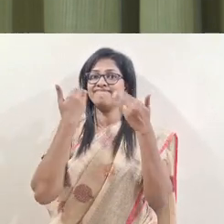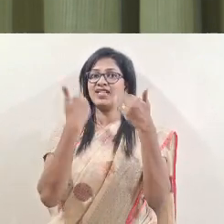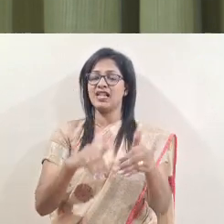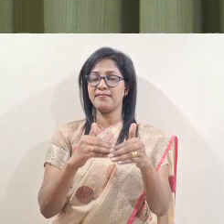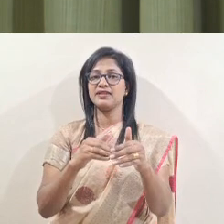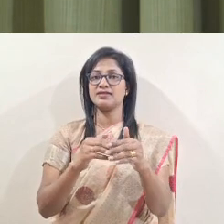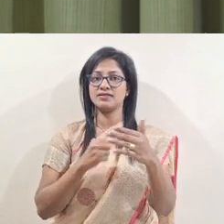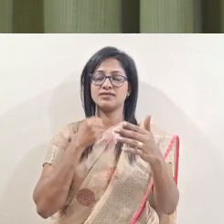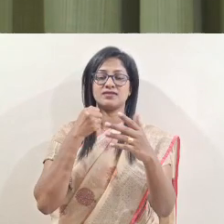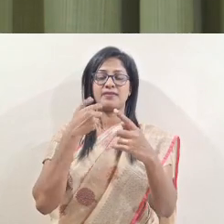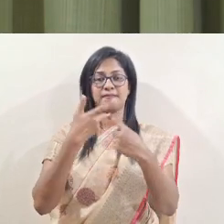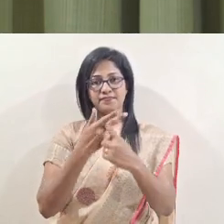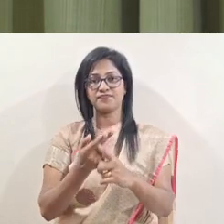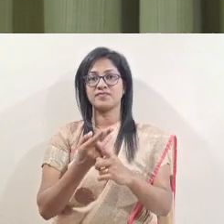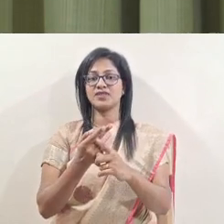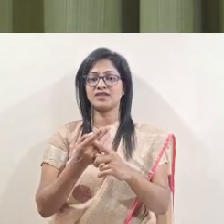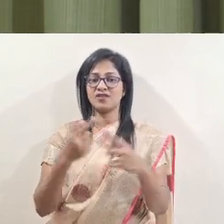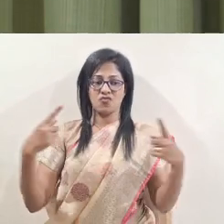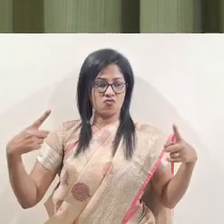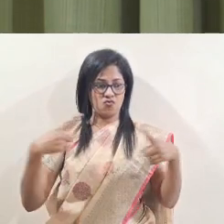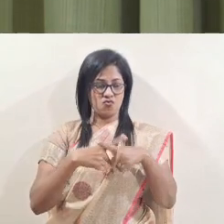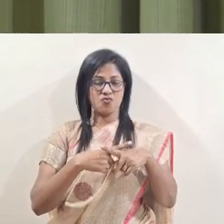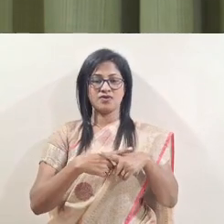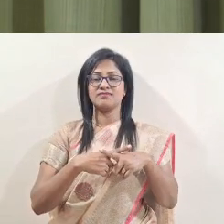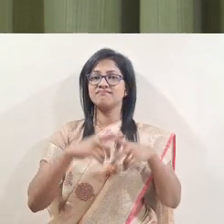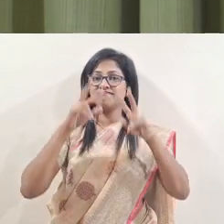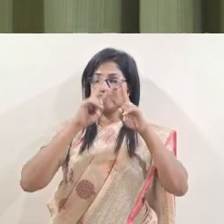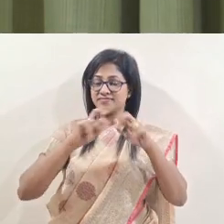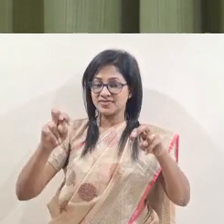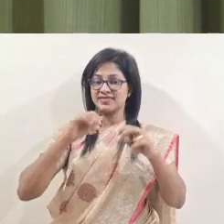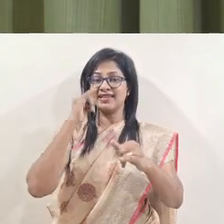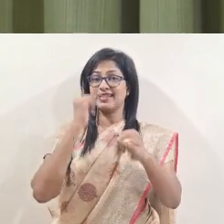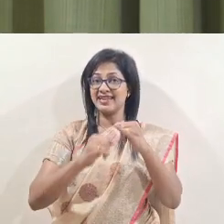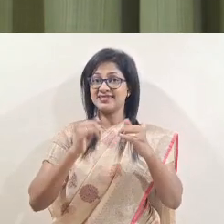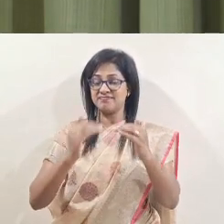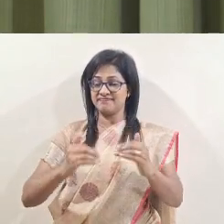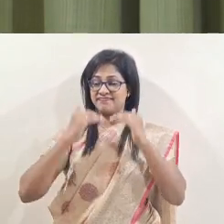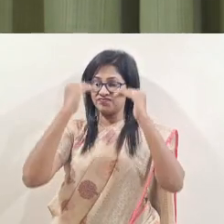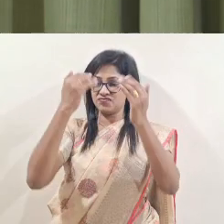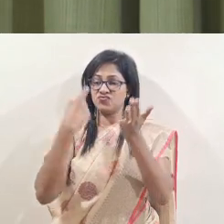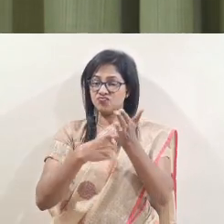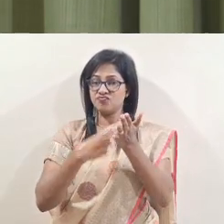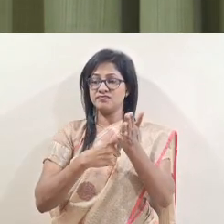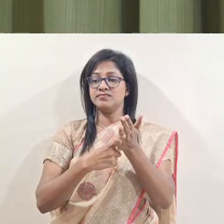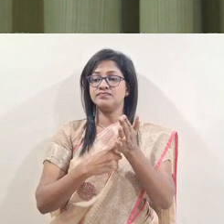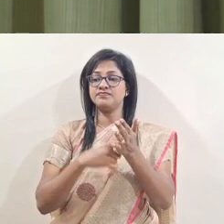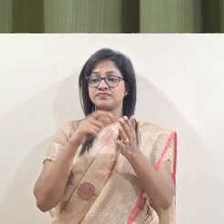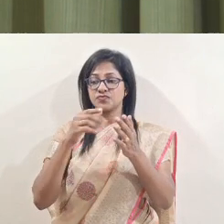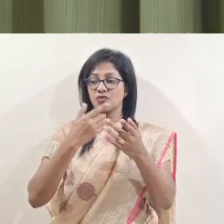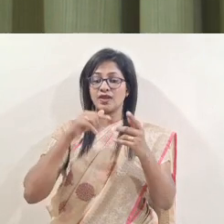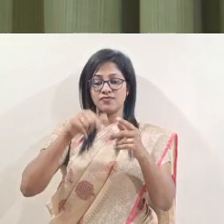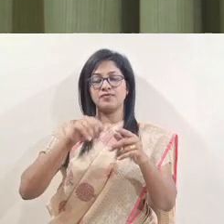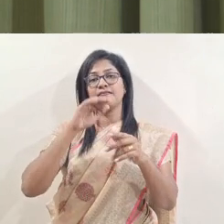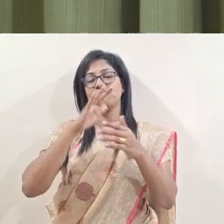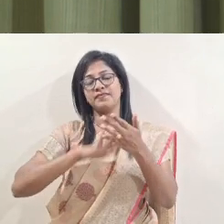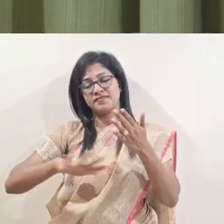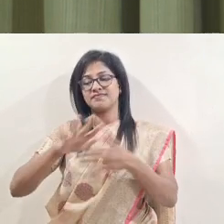you conduct research? Ultimately, we have to arrive at a benchmarking which basically benefits all of us.